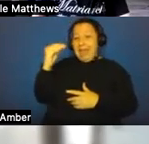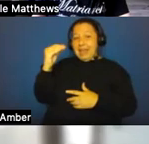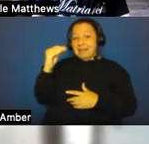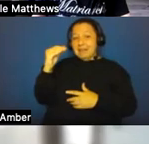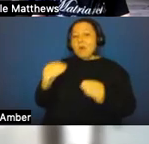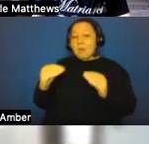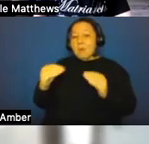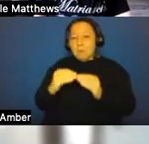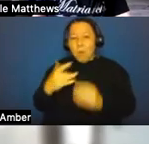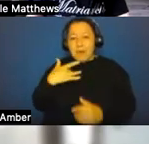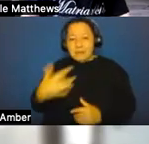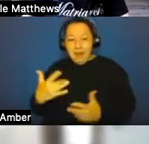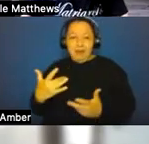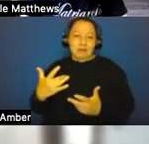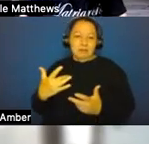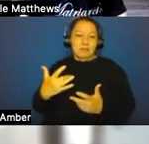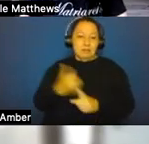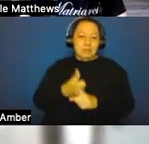of these forms of oppression